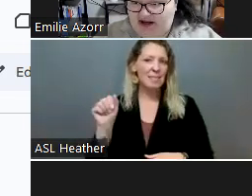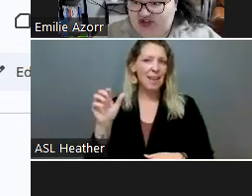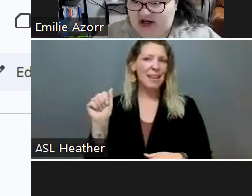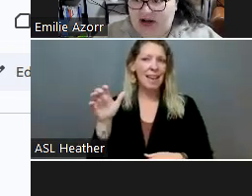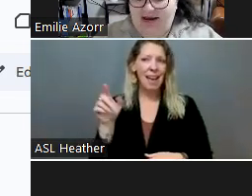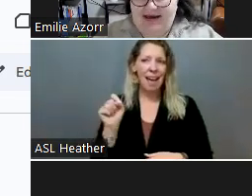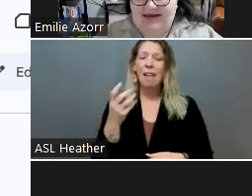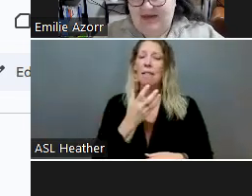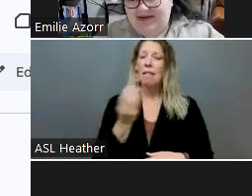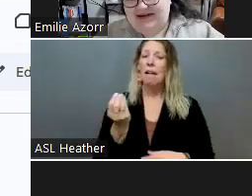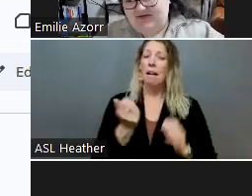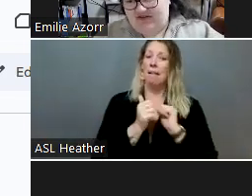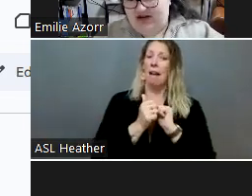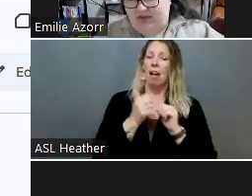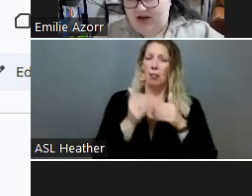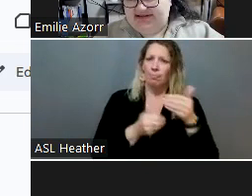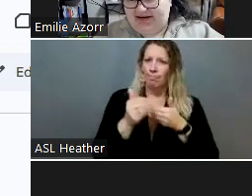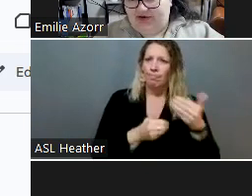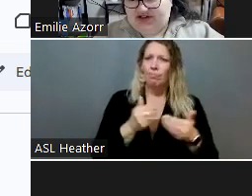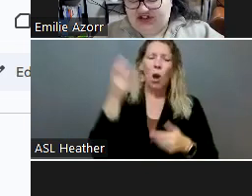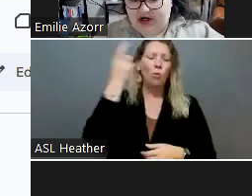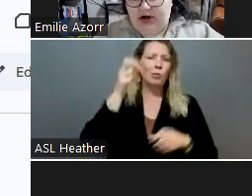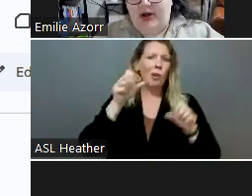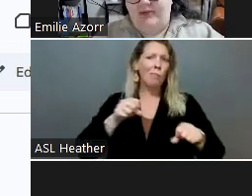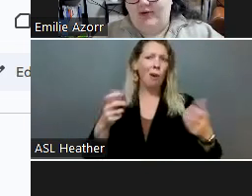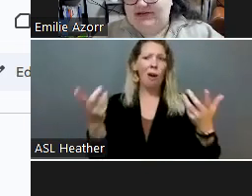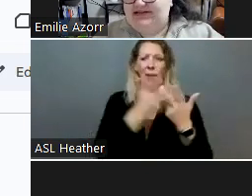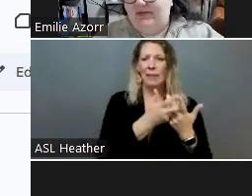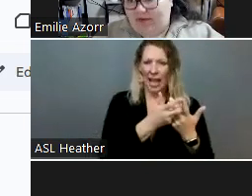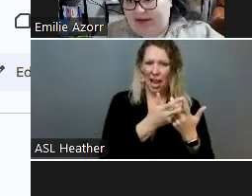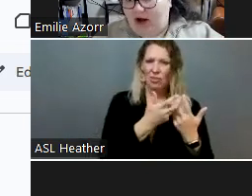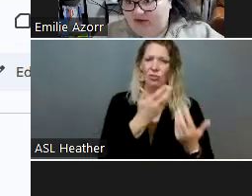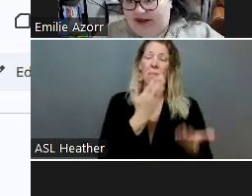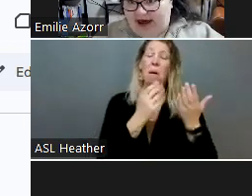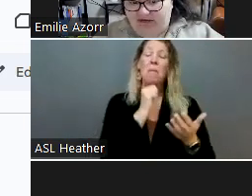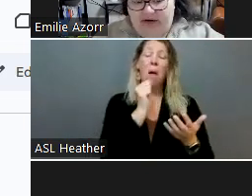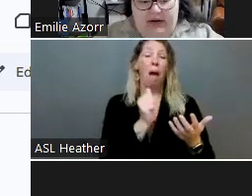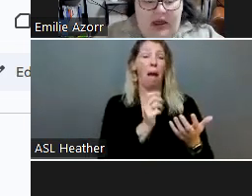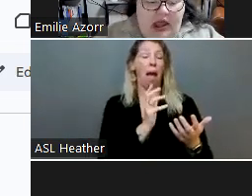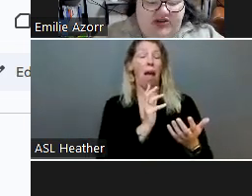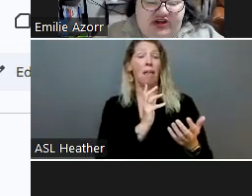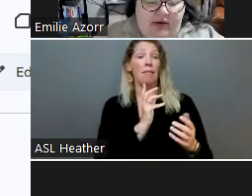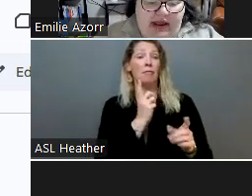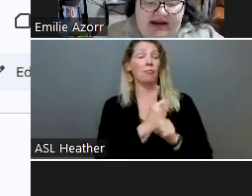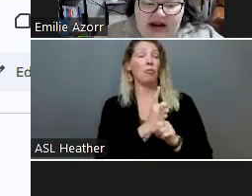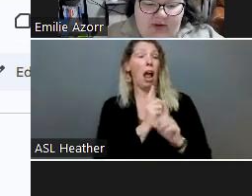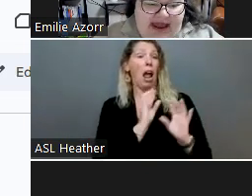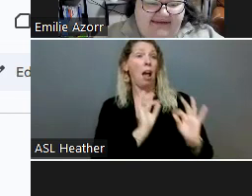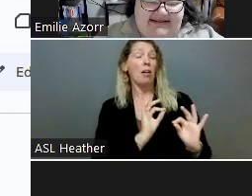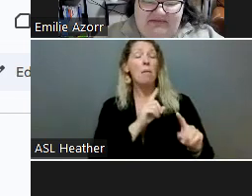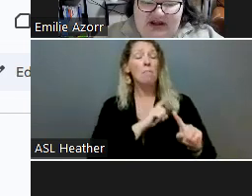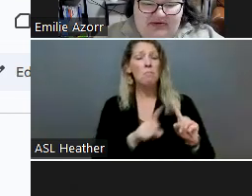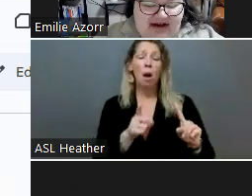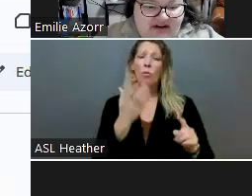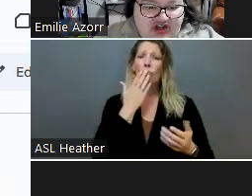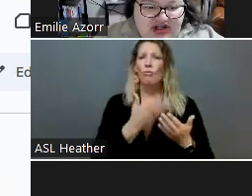reasonable accommodation that maybe didn't fit in a policy and procedure, but would still be really helpful to have. So in here we